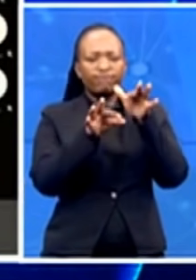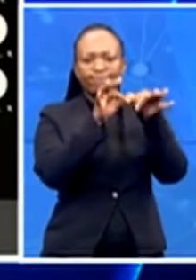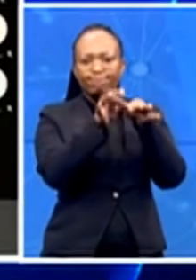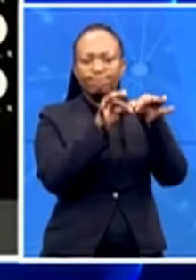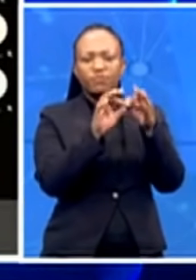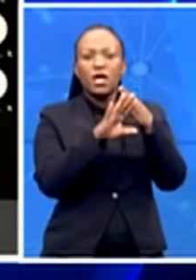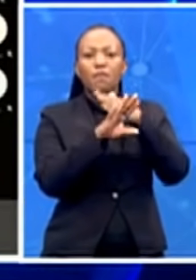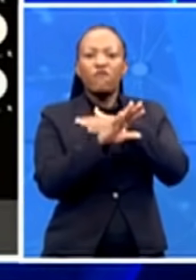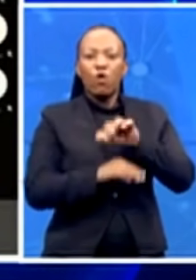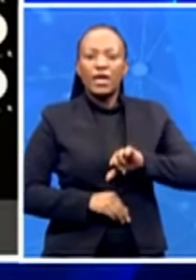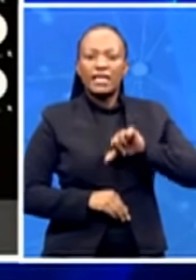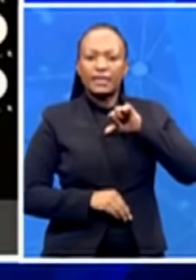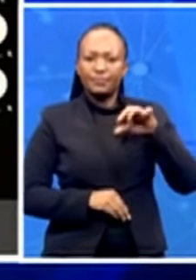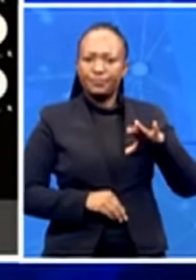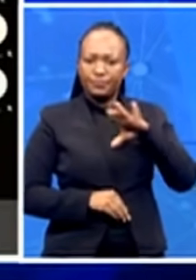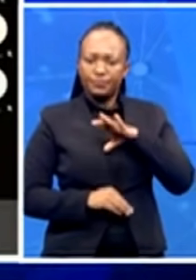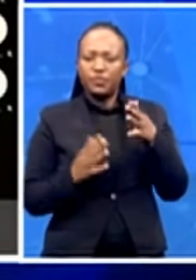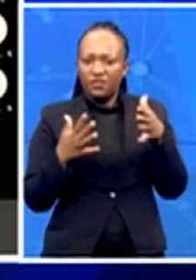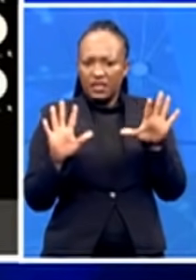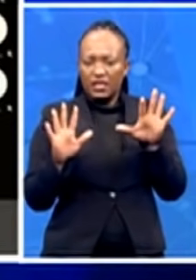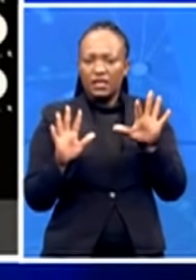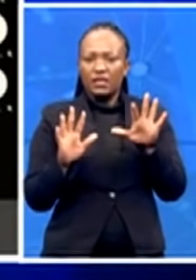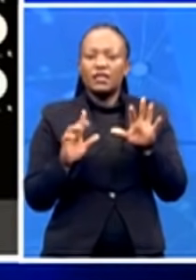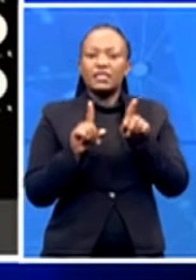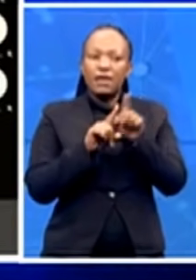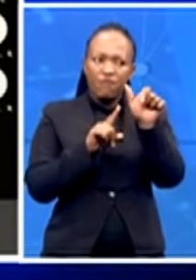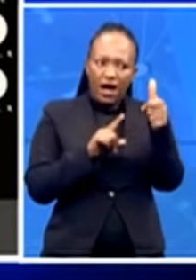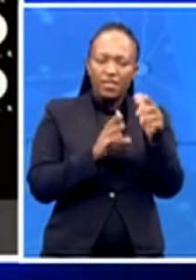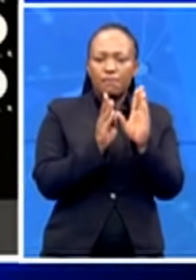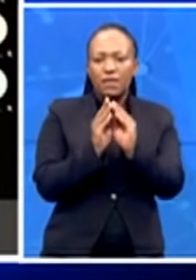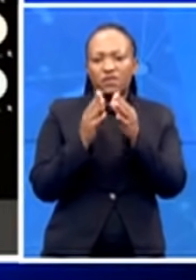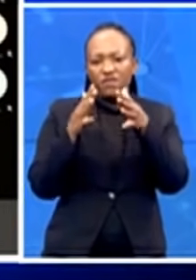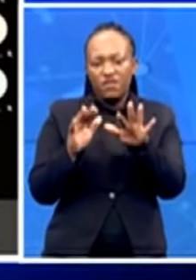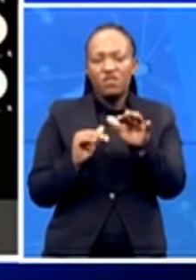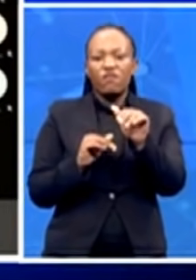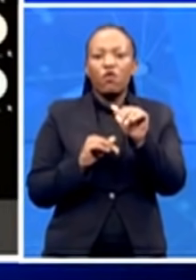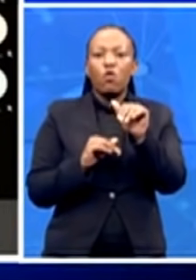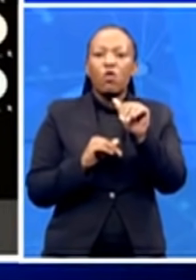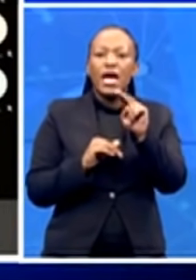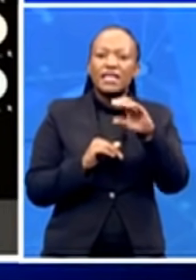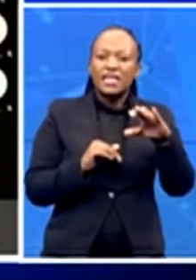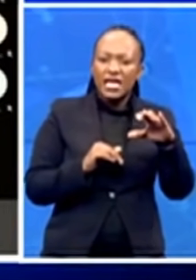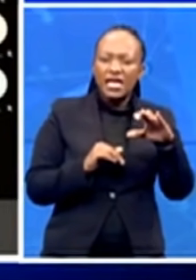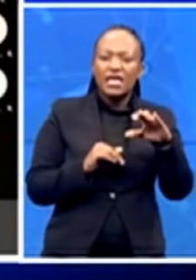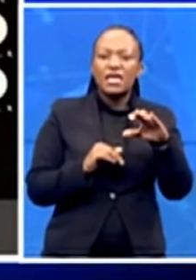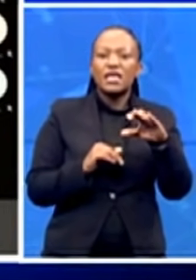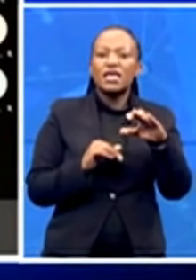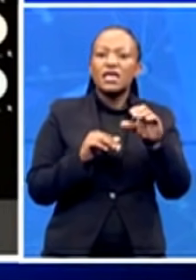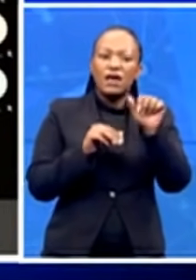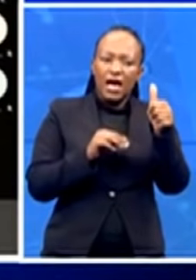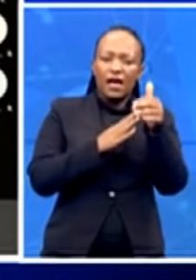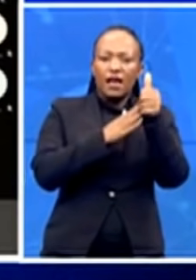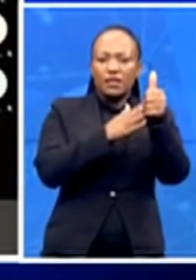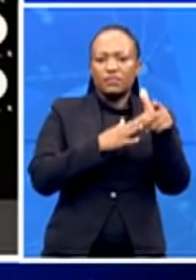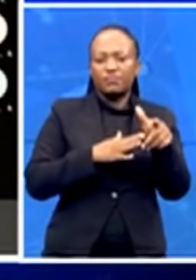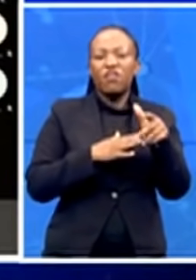as well as in other meetings of the NEC and in other meetings of the leadership of the ANC. On